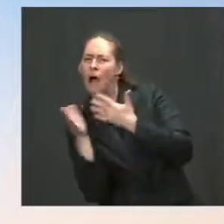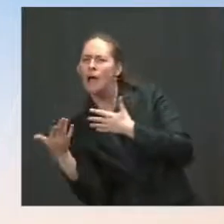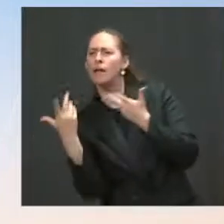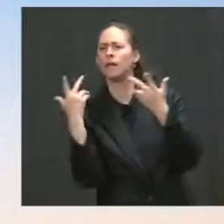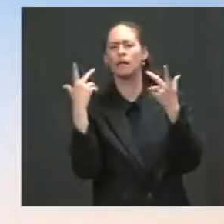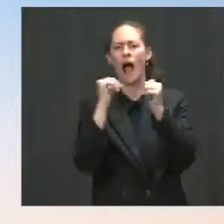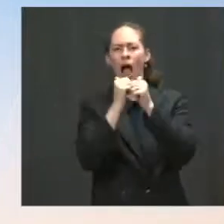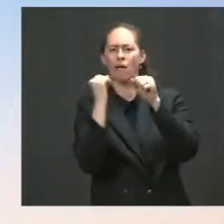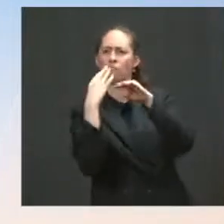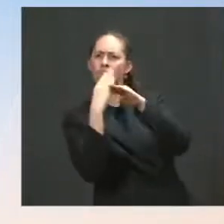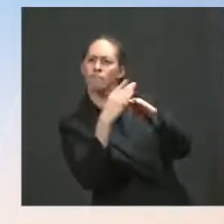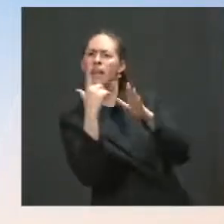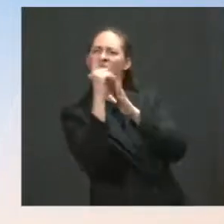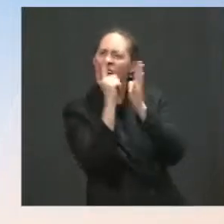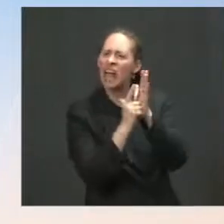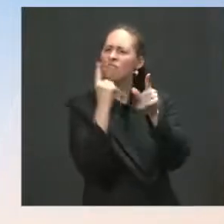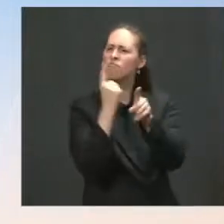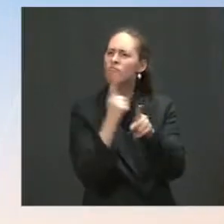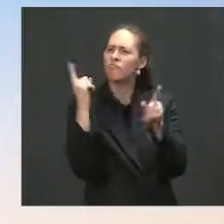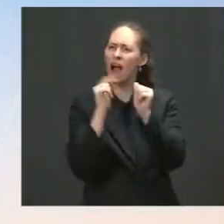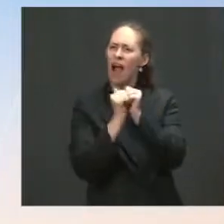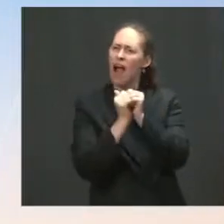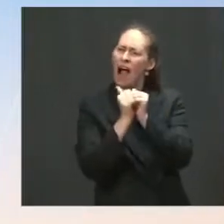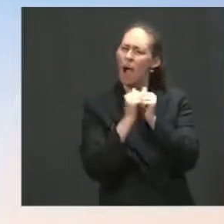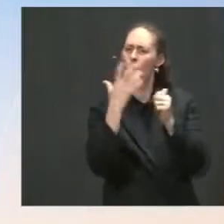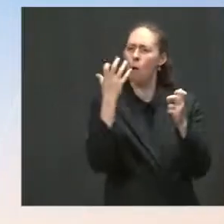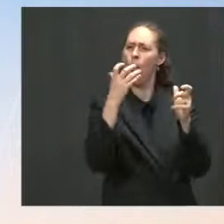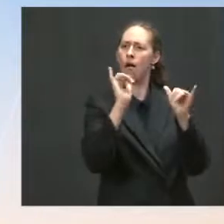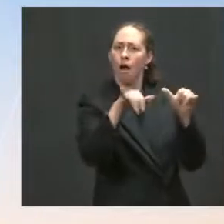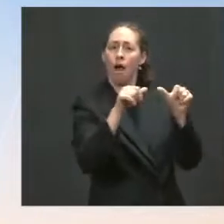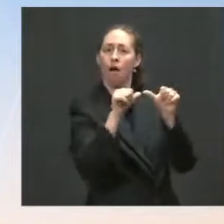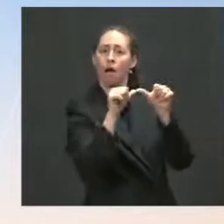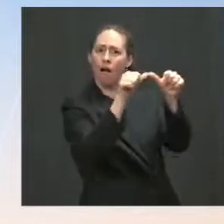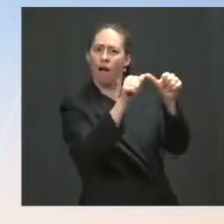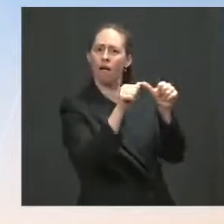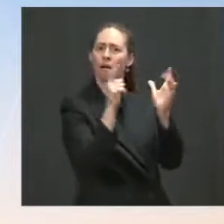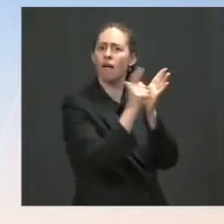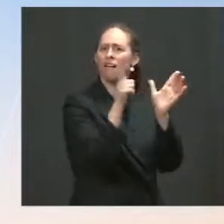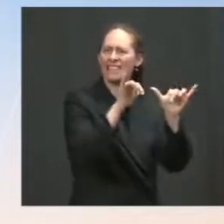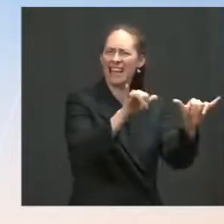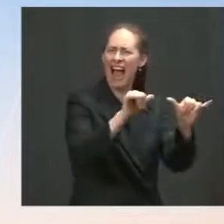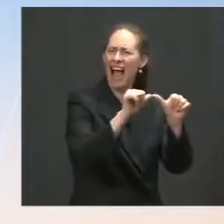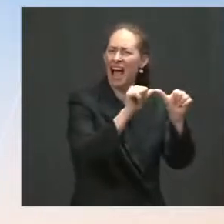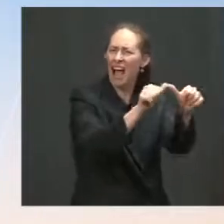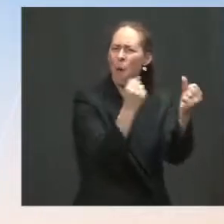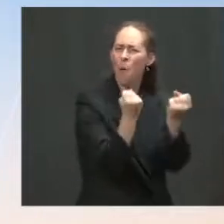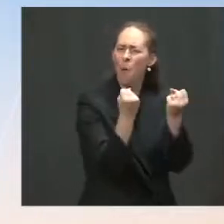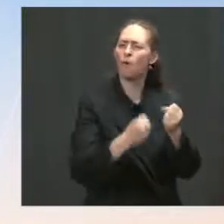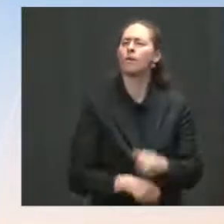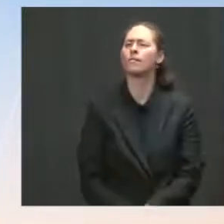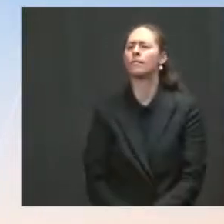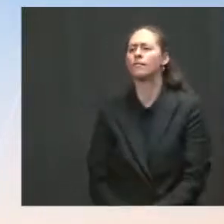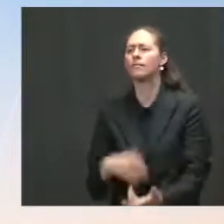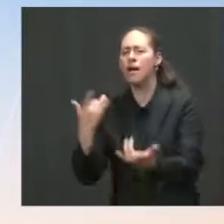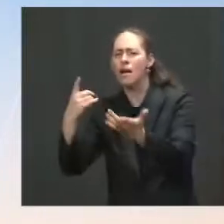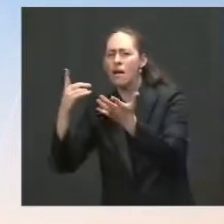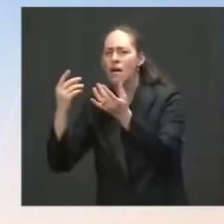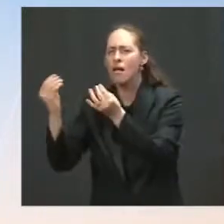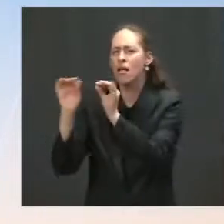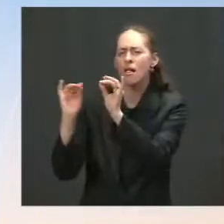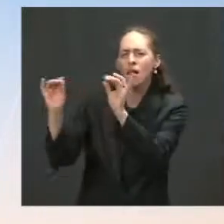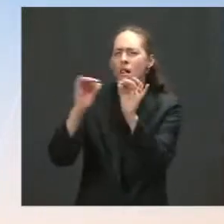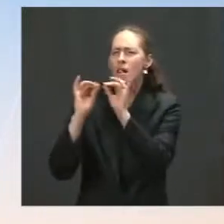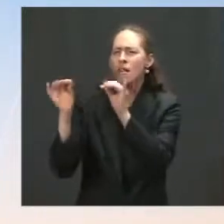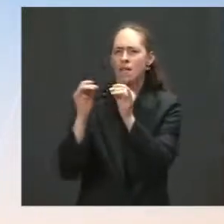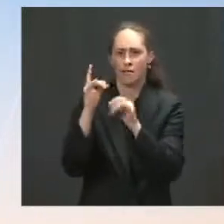there were to extend the eviction moratorium. That process was underway for a couple of days. The announcement yesterday was a reflection of exactly